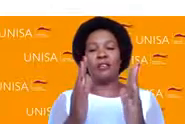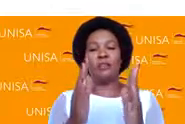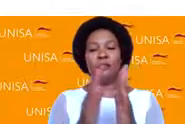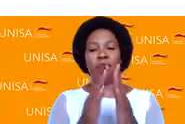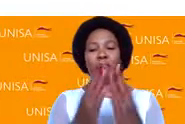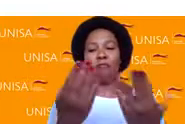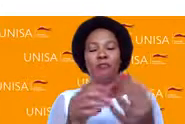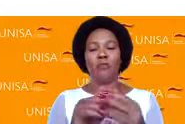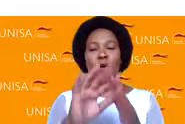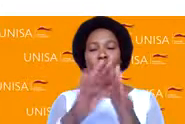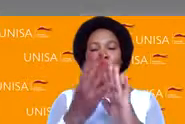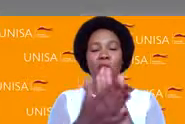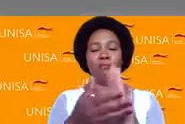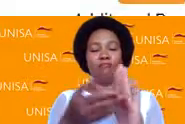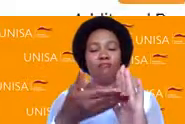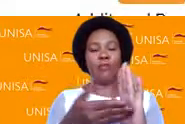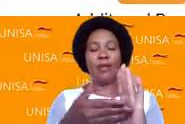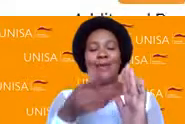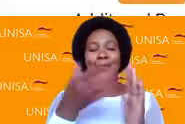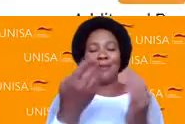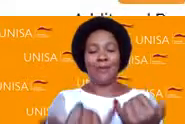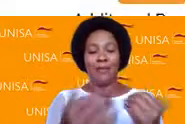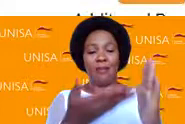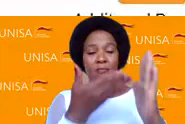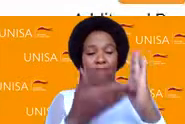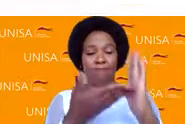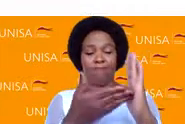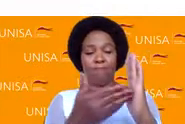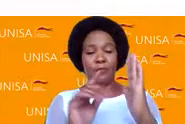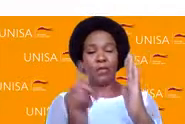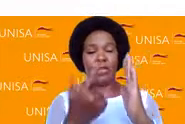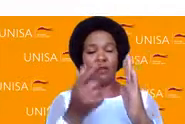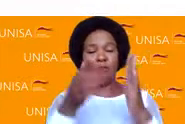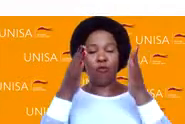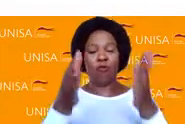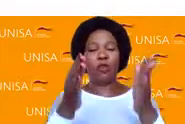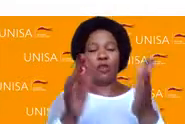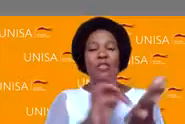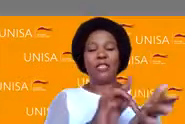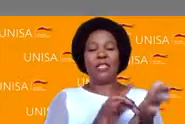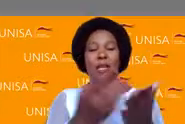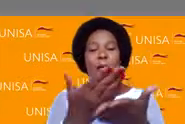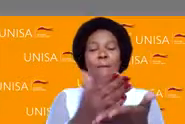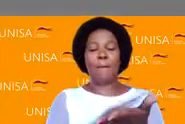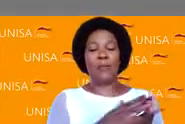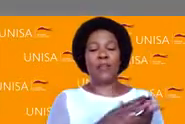thing. Here, generally, you'll focus mostly on the central page over